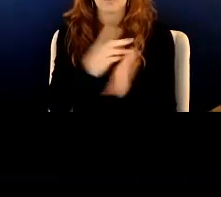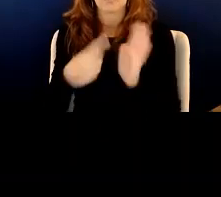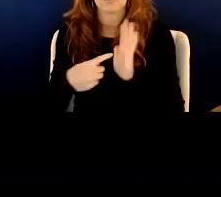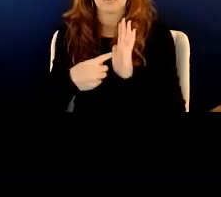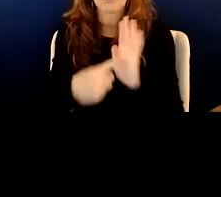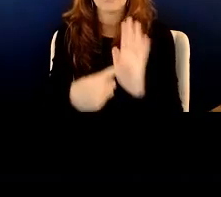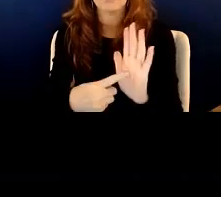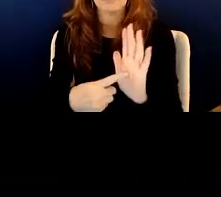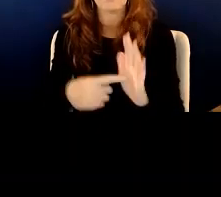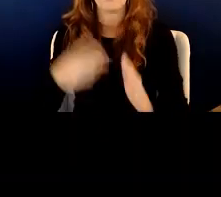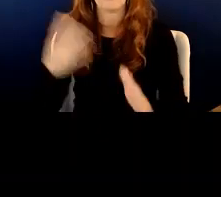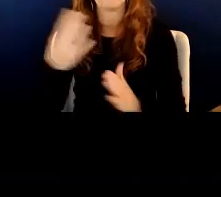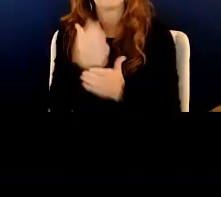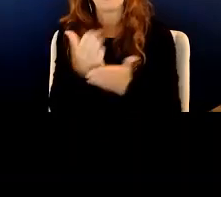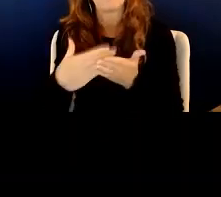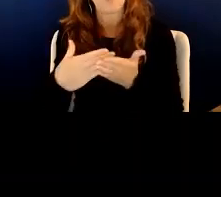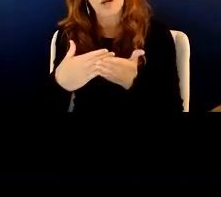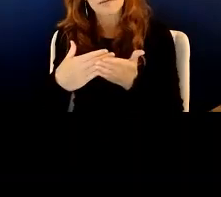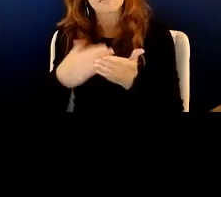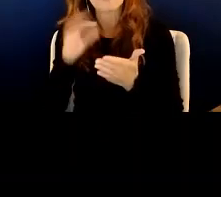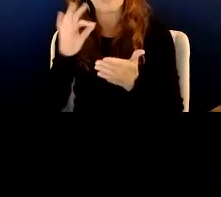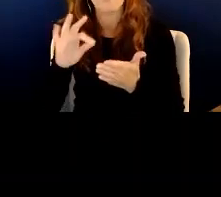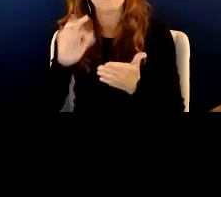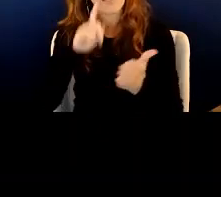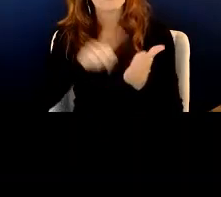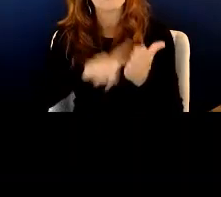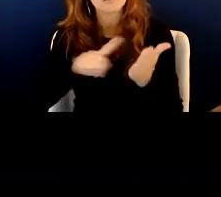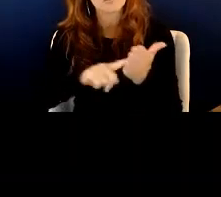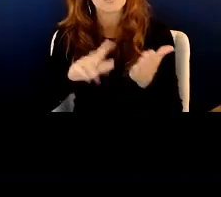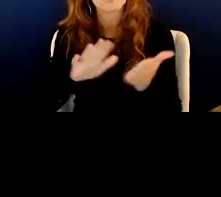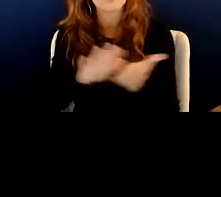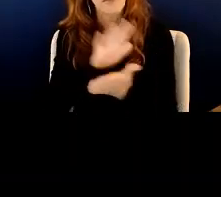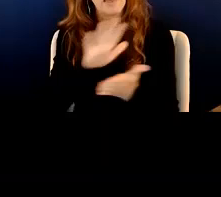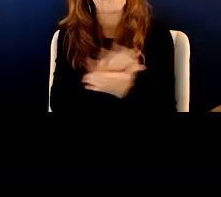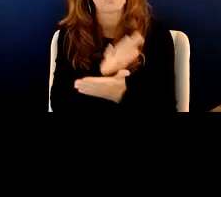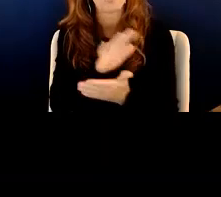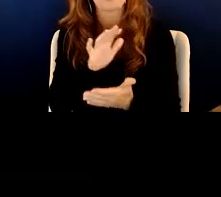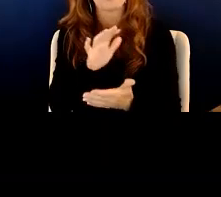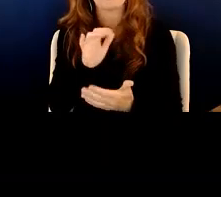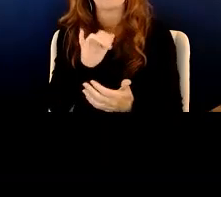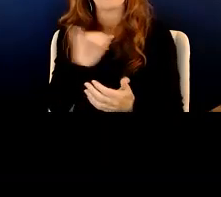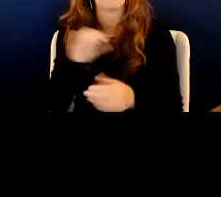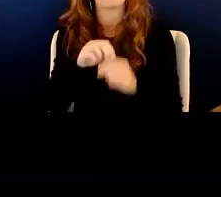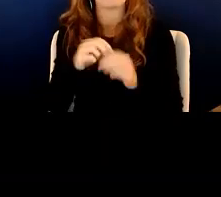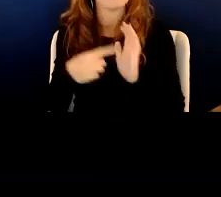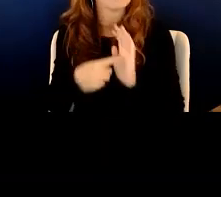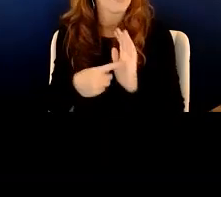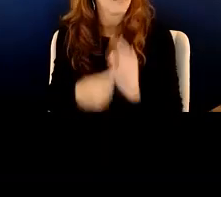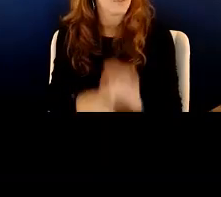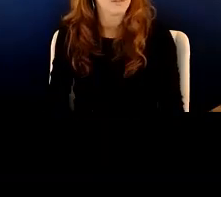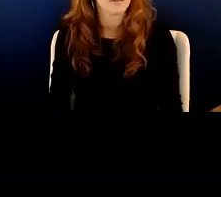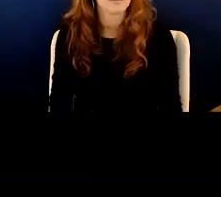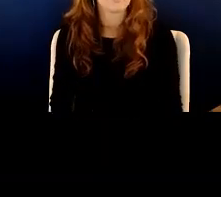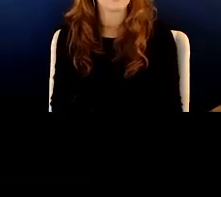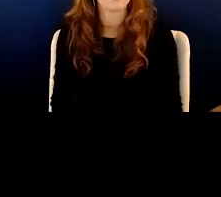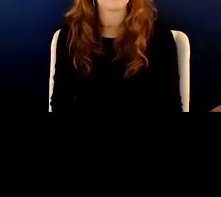4 parts of a research paper, as was done in the example that was shown.